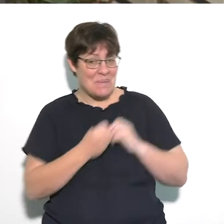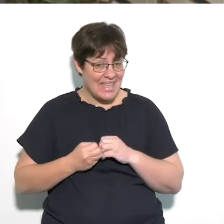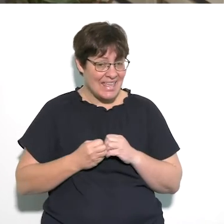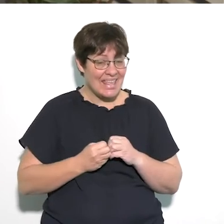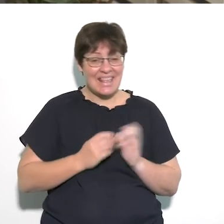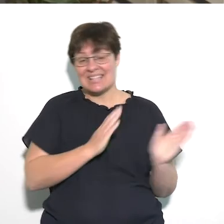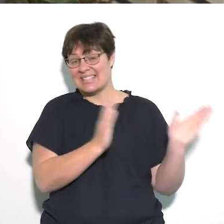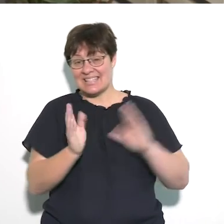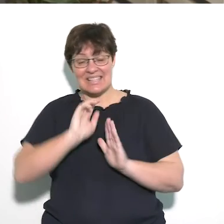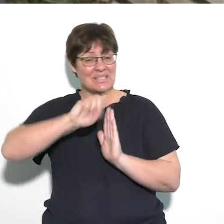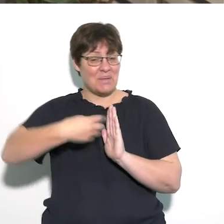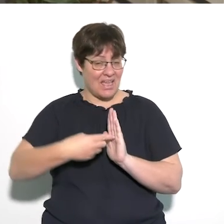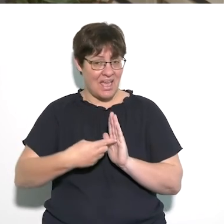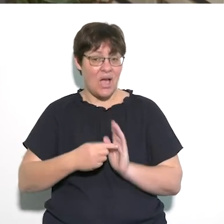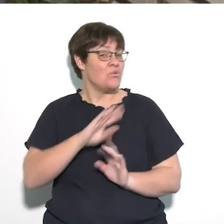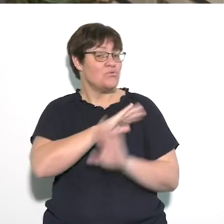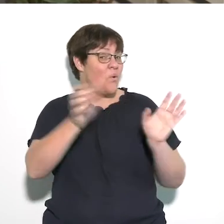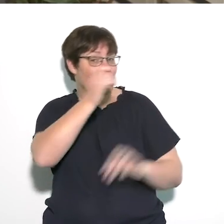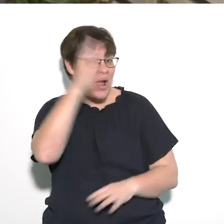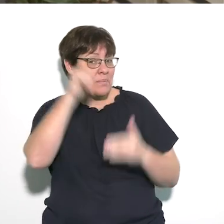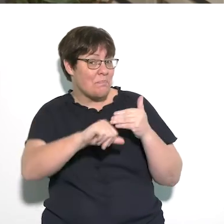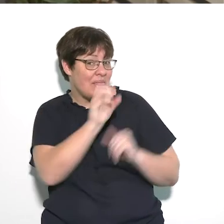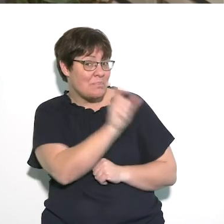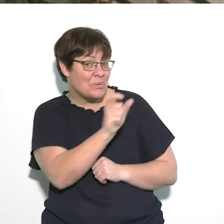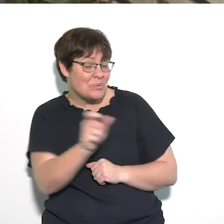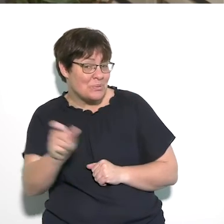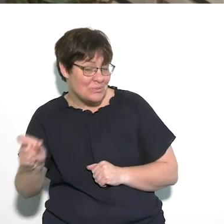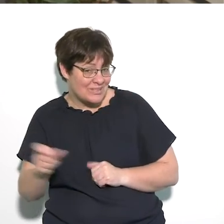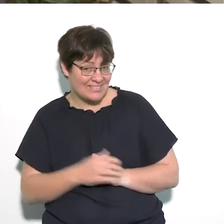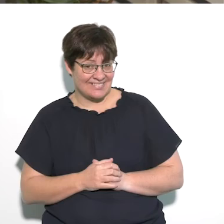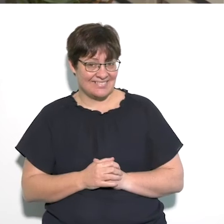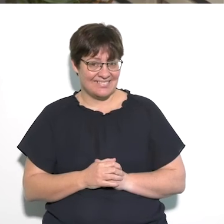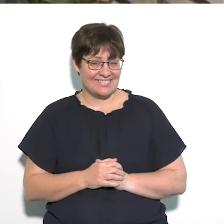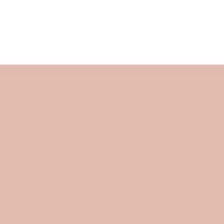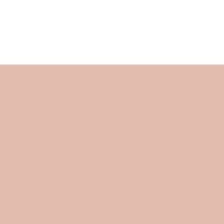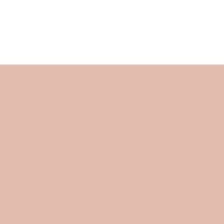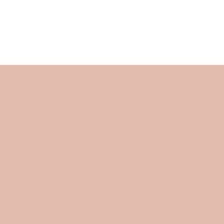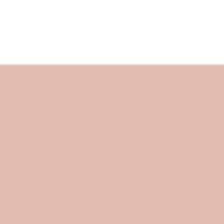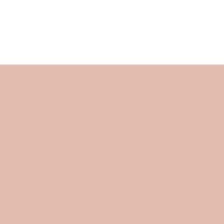the season spinner. And don't forget to write the months when these seasons happen.